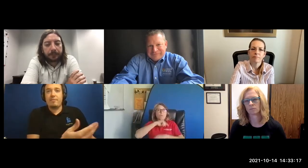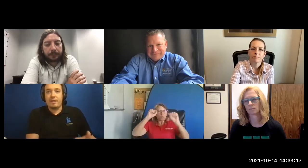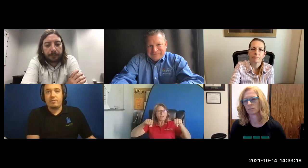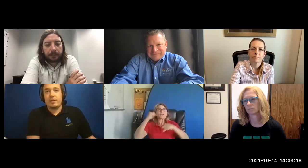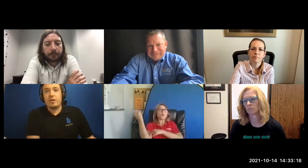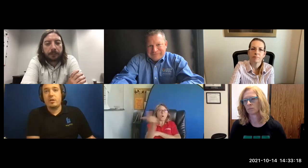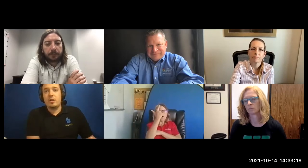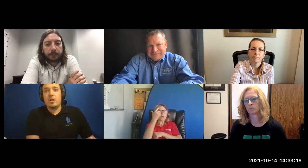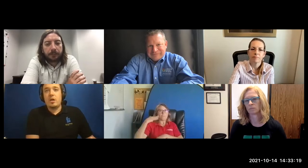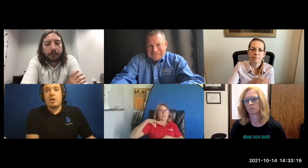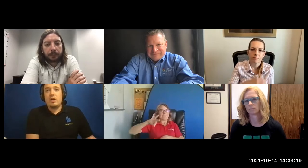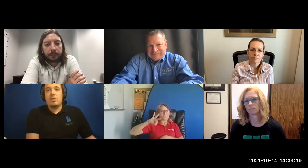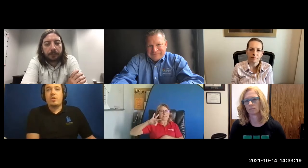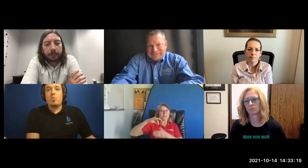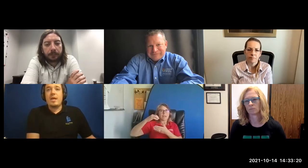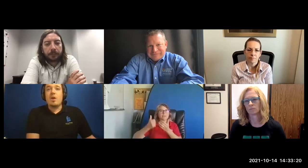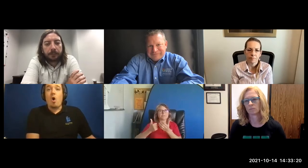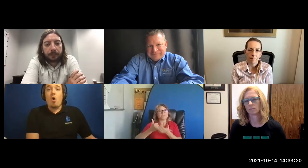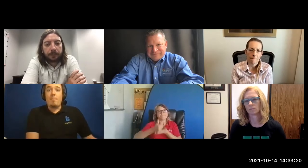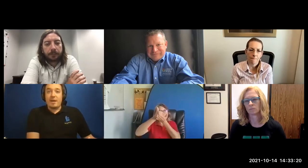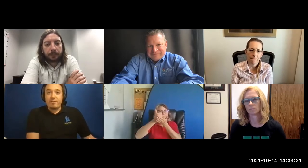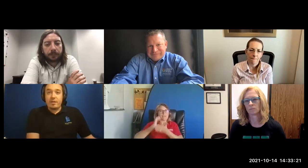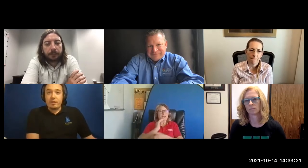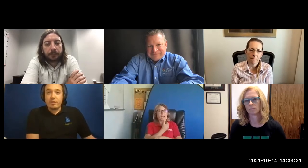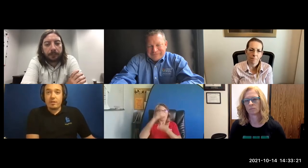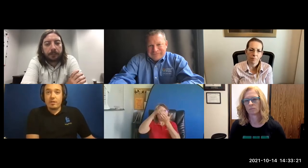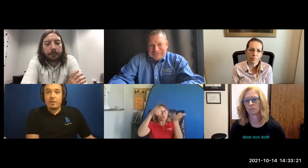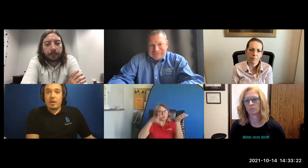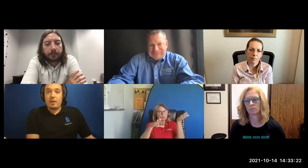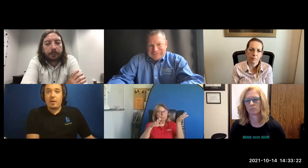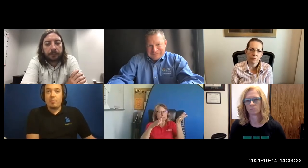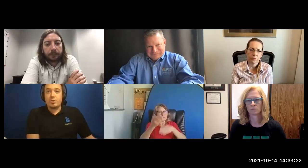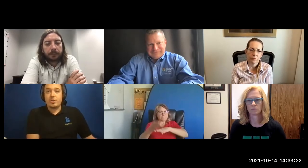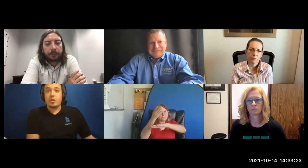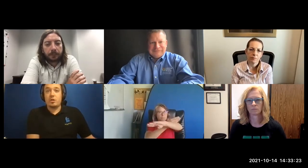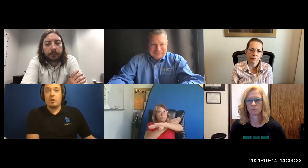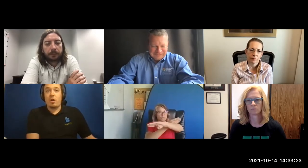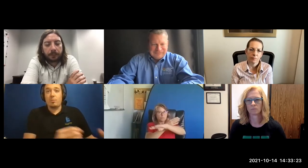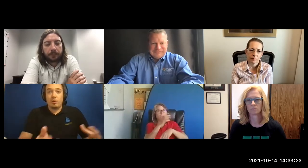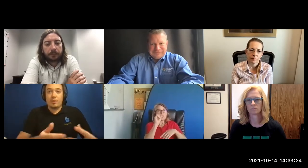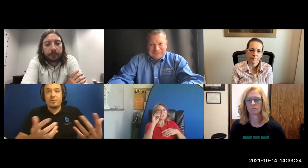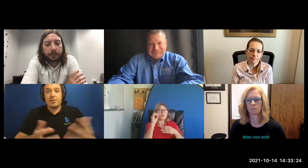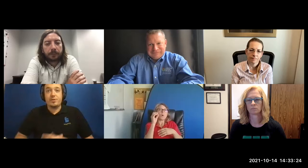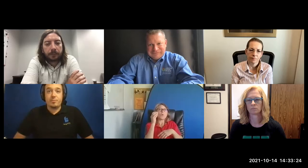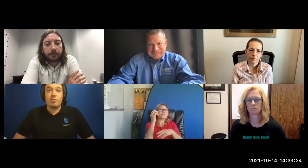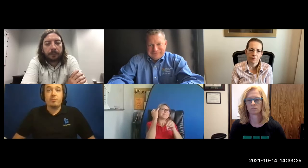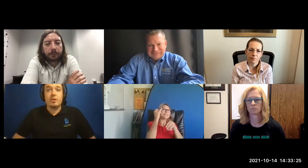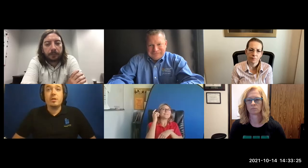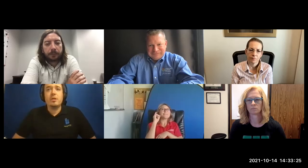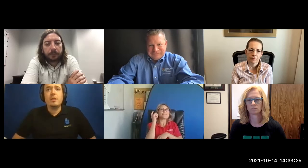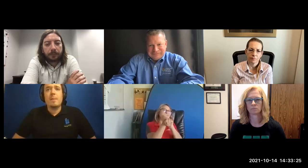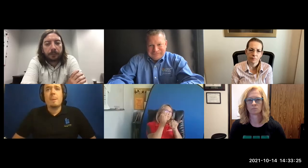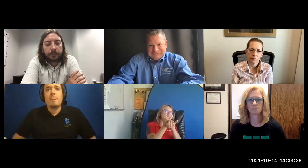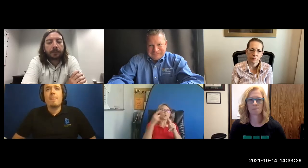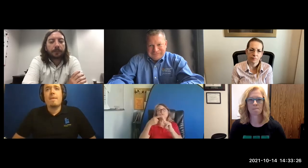what's being effective there? So that we can all benefit and bolster our own programs for student